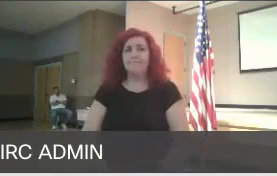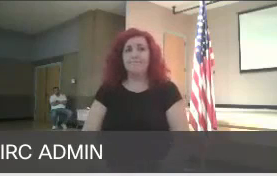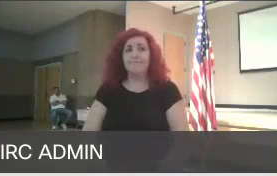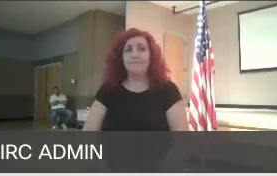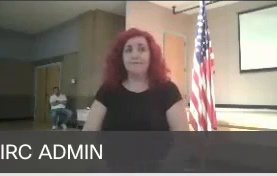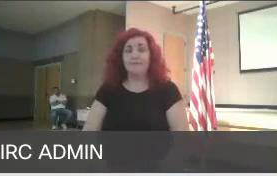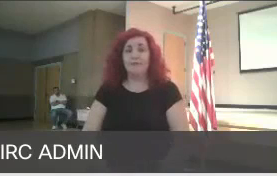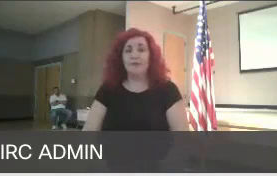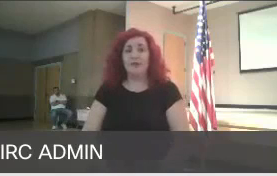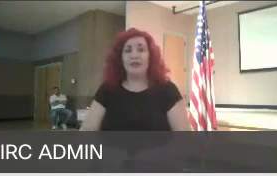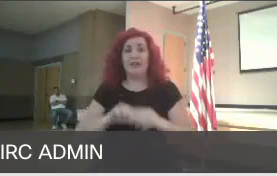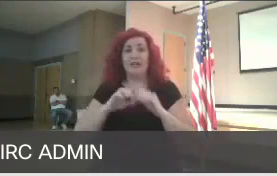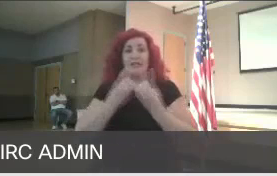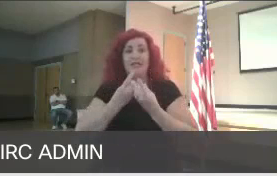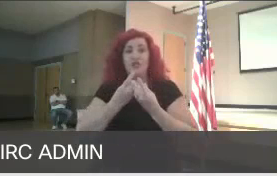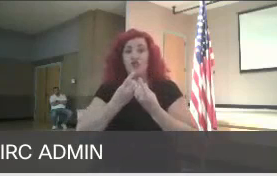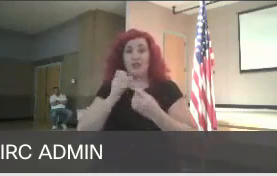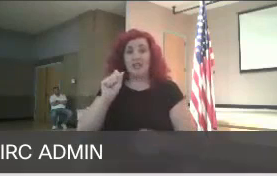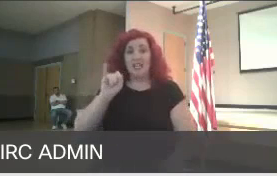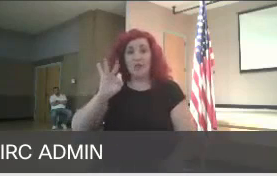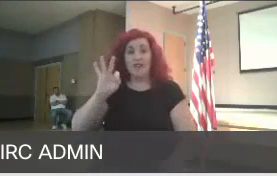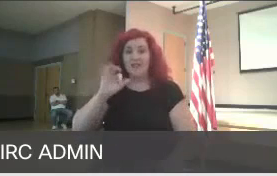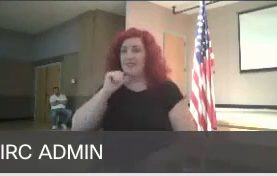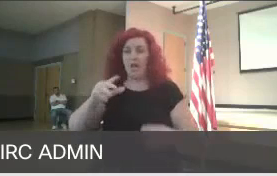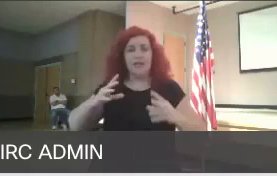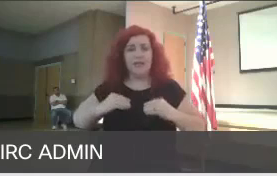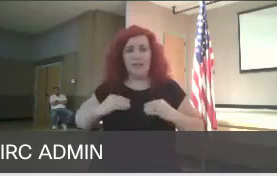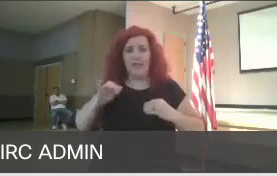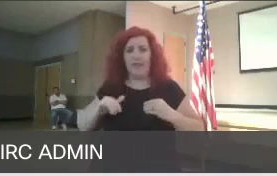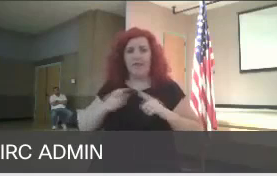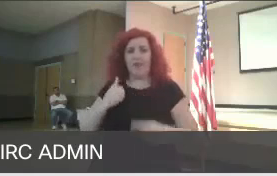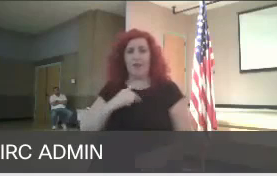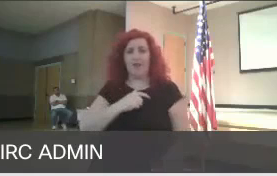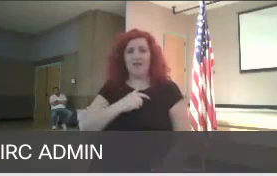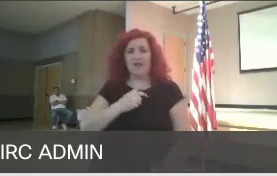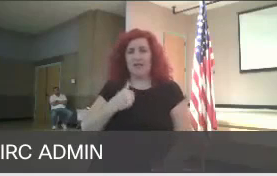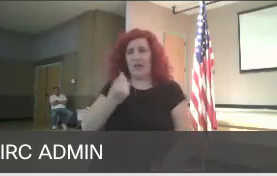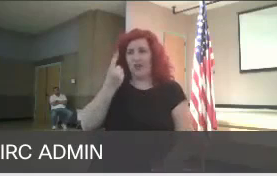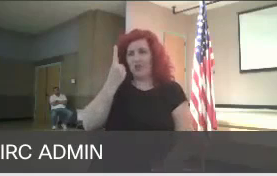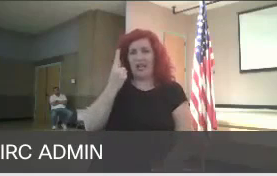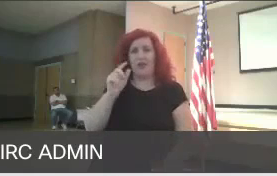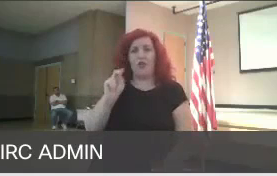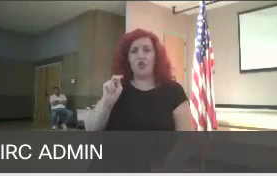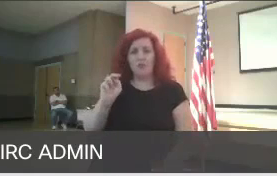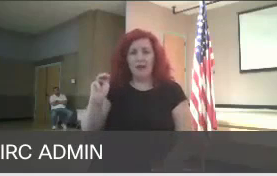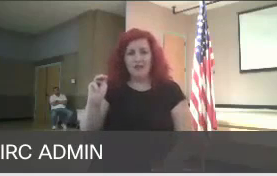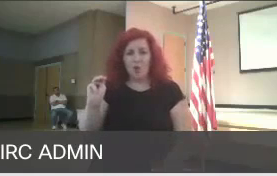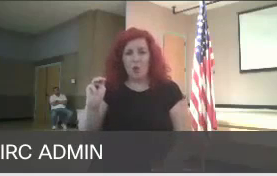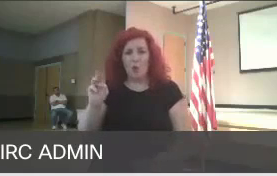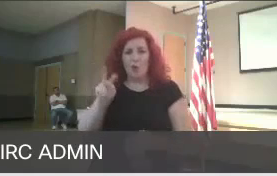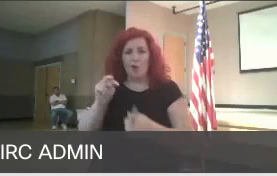not accept the shapefiles from, as I understand, on the New Mexico side, shapefiles